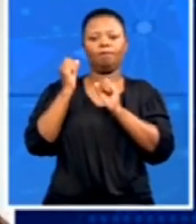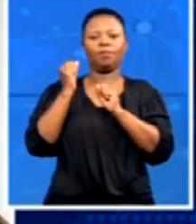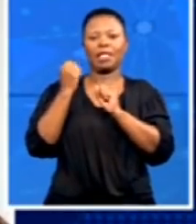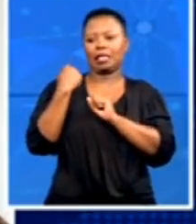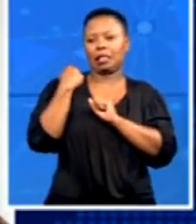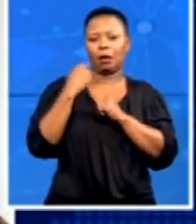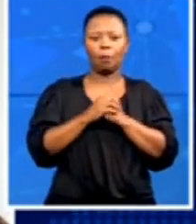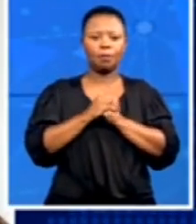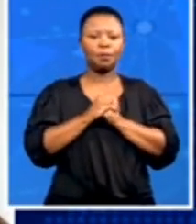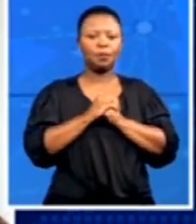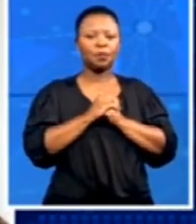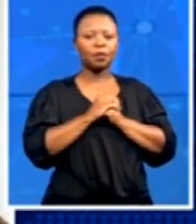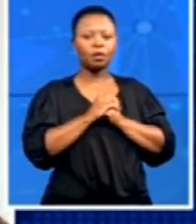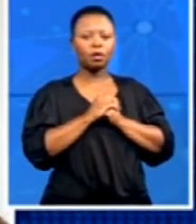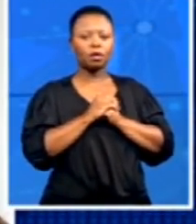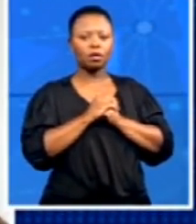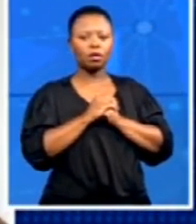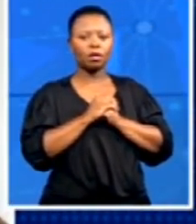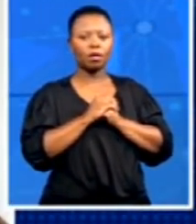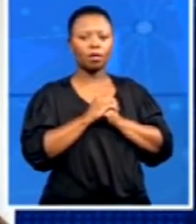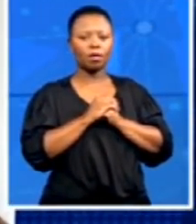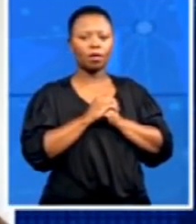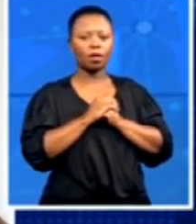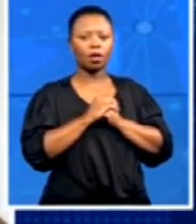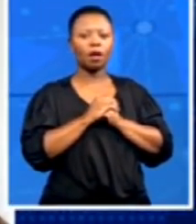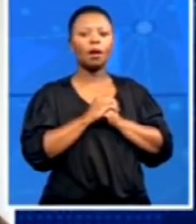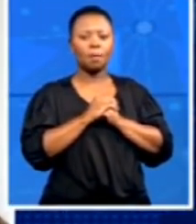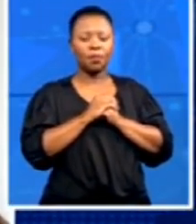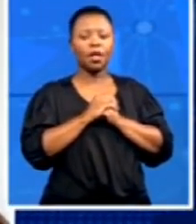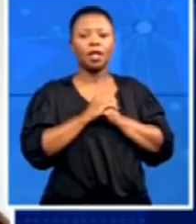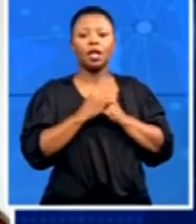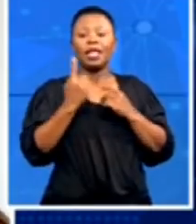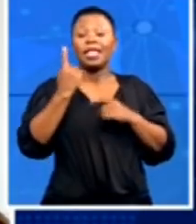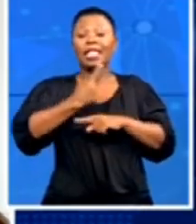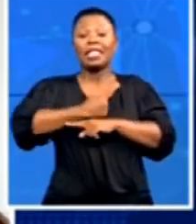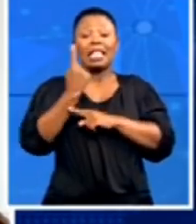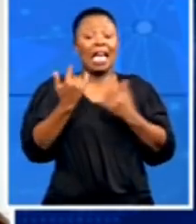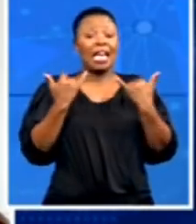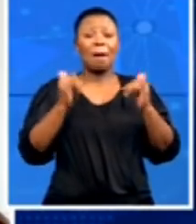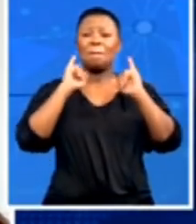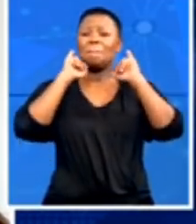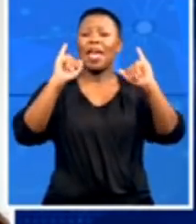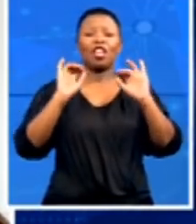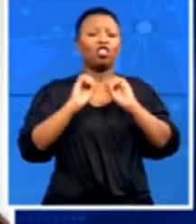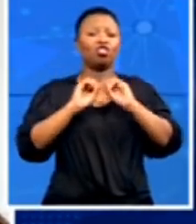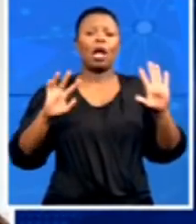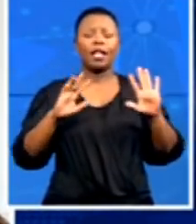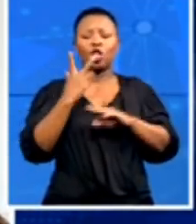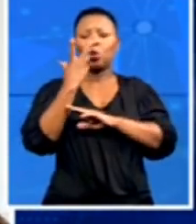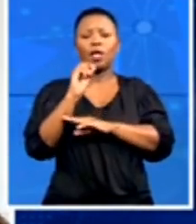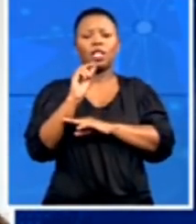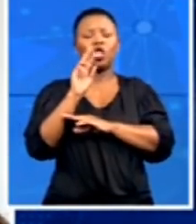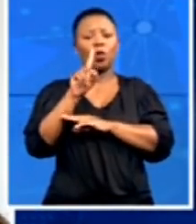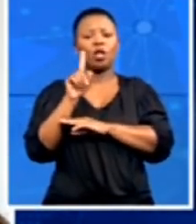Very sad day. It's a bad start in the new year 2020. However, I do want to say that this